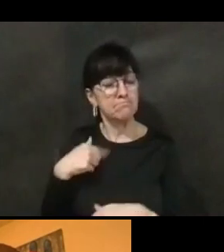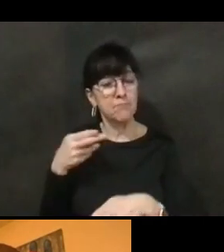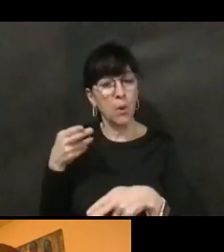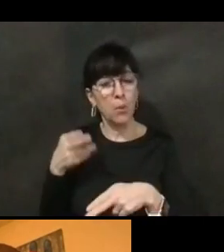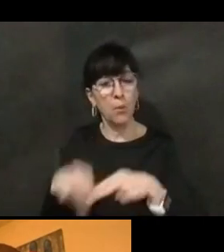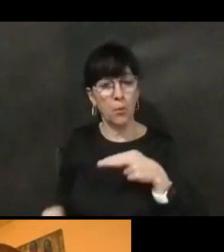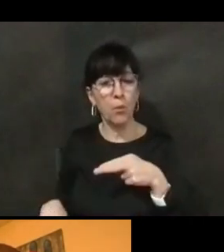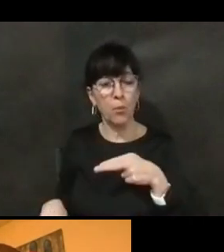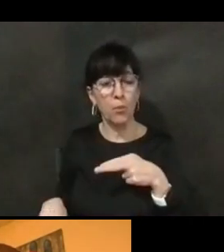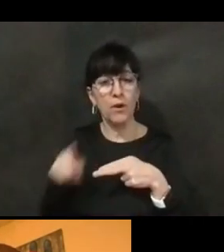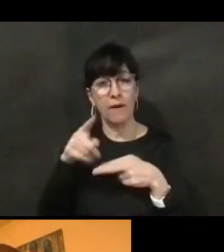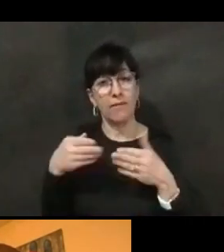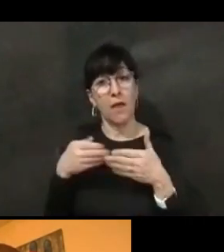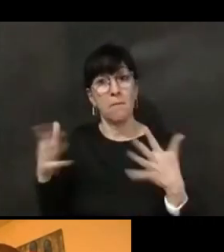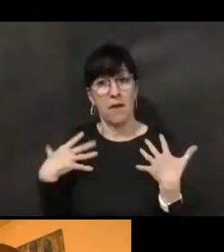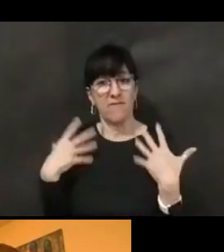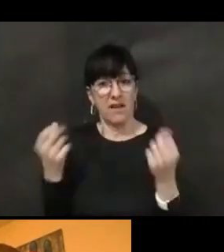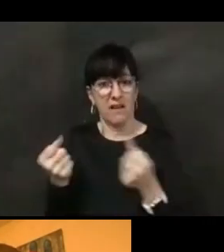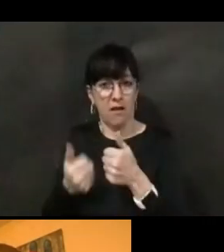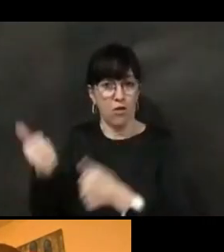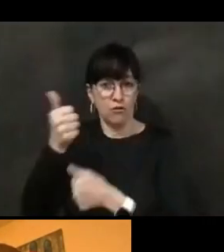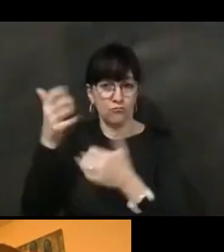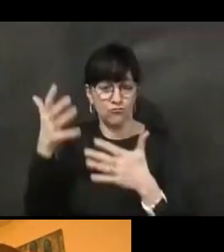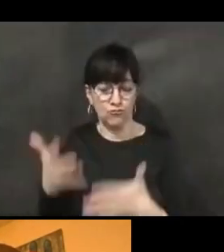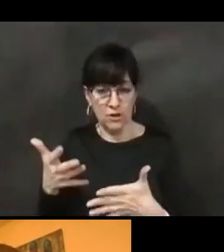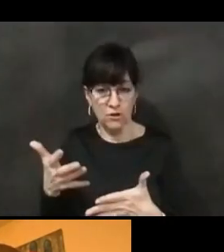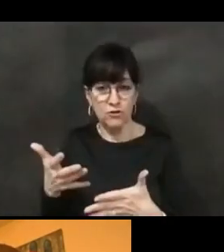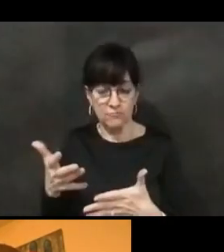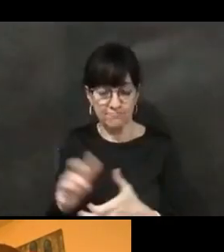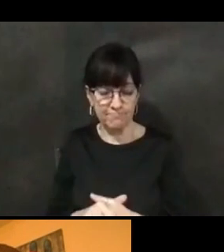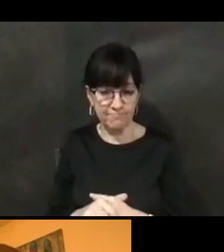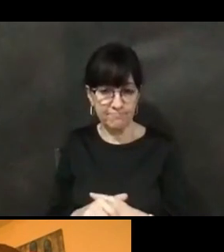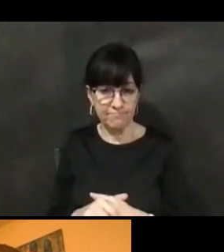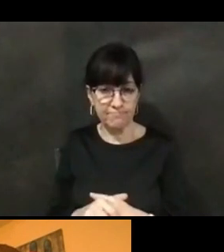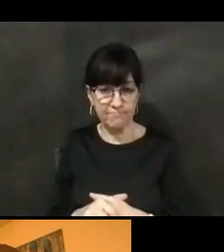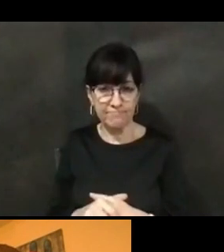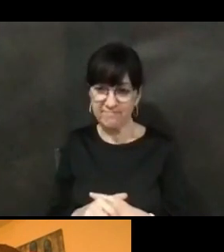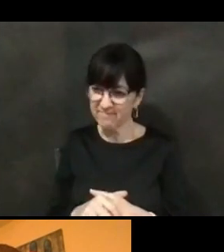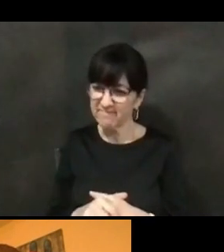say, obviously we are dealing with something that,